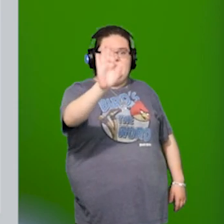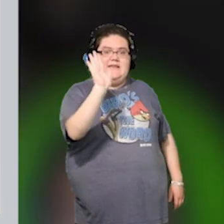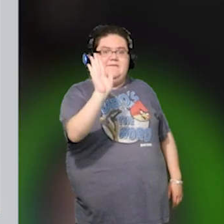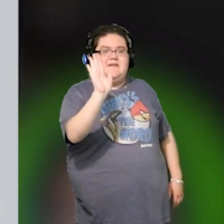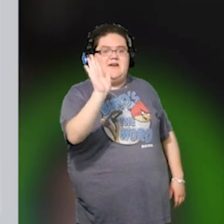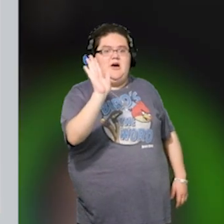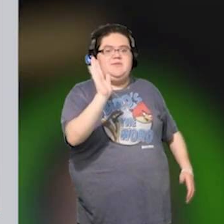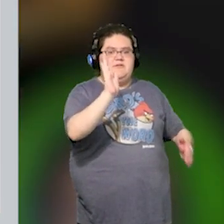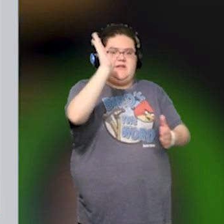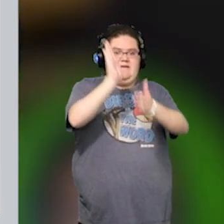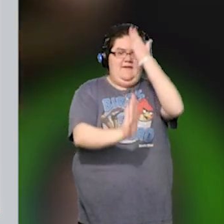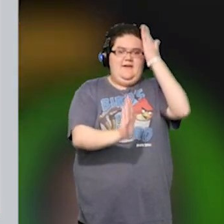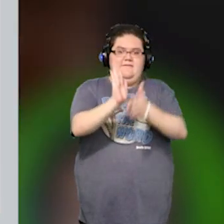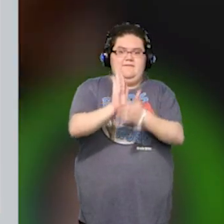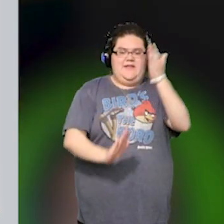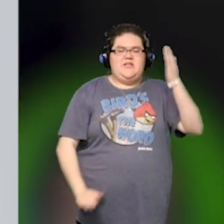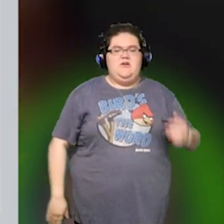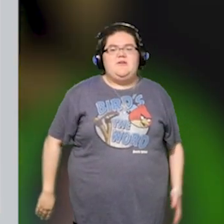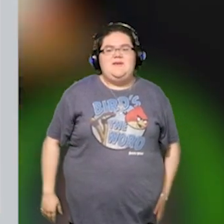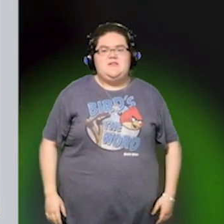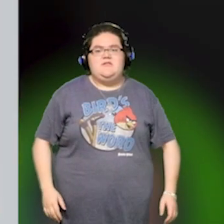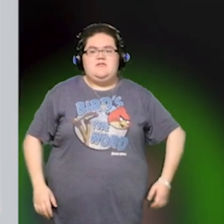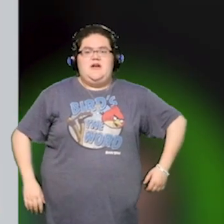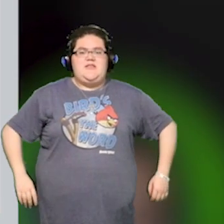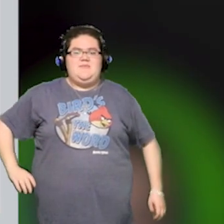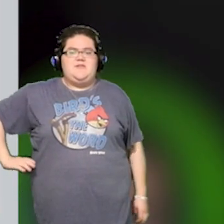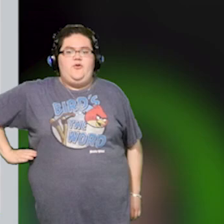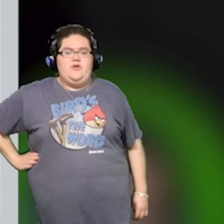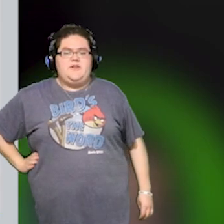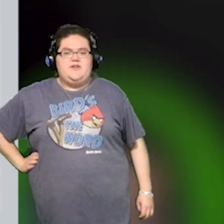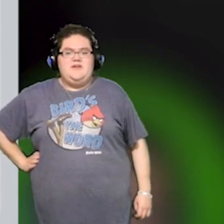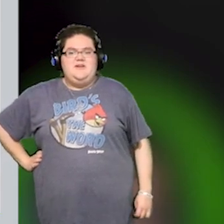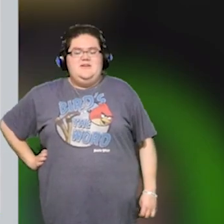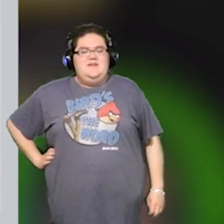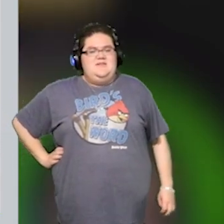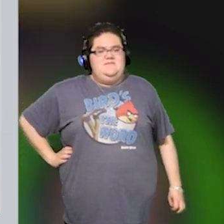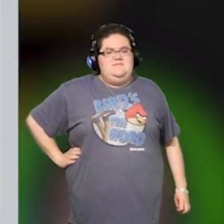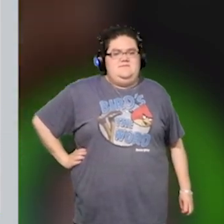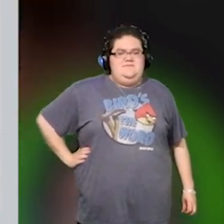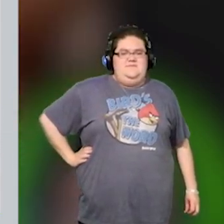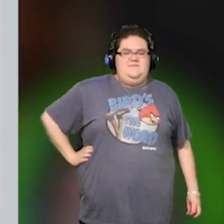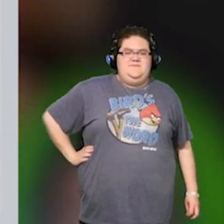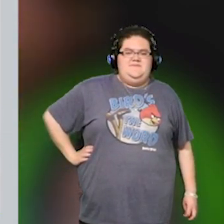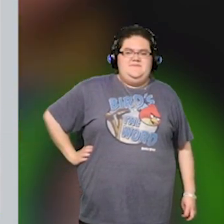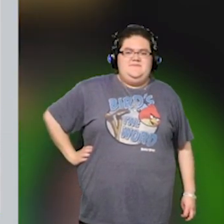like kind of lifting up, so it's like a. Like, you know what I mean? So there's not that much force.